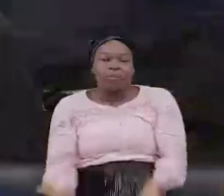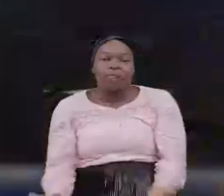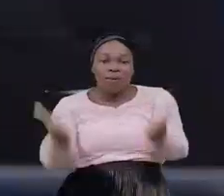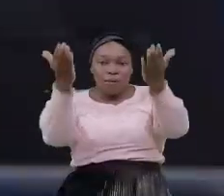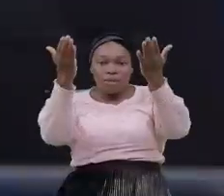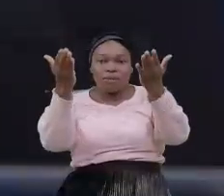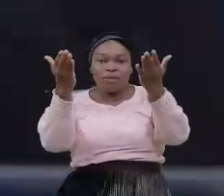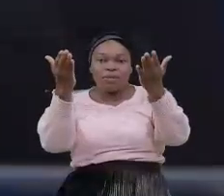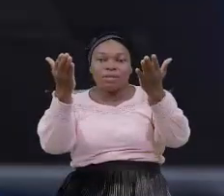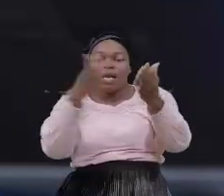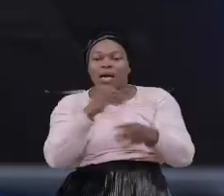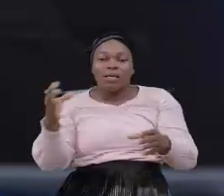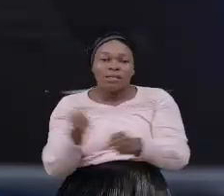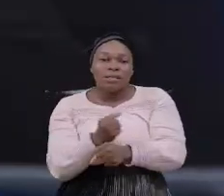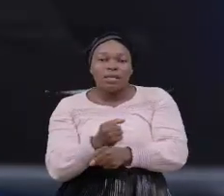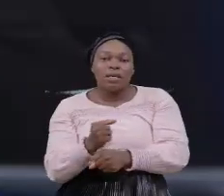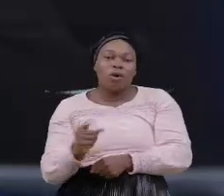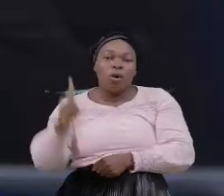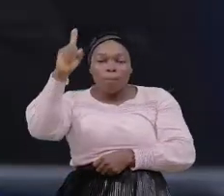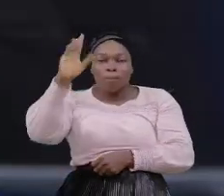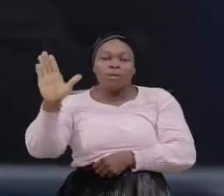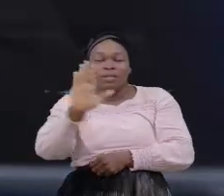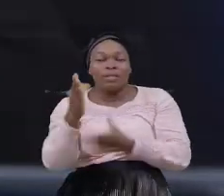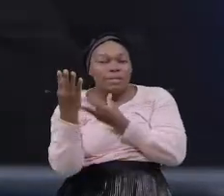take up thy bed and